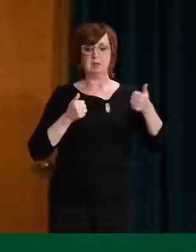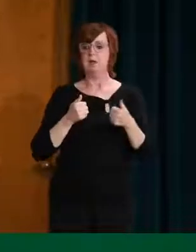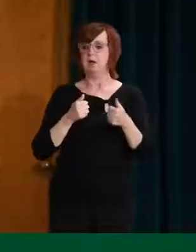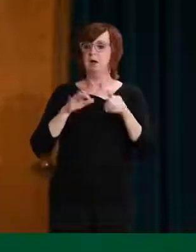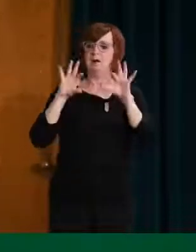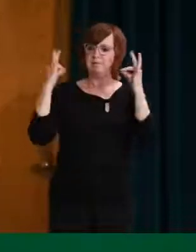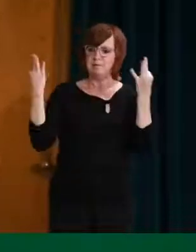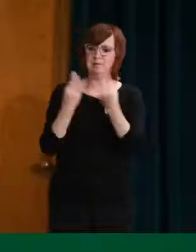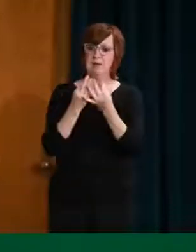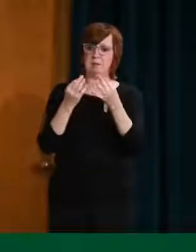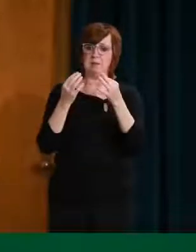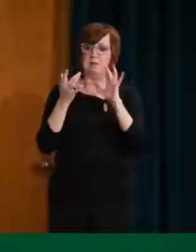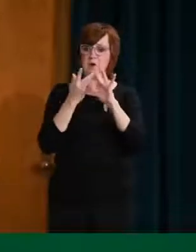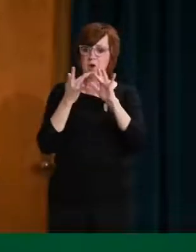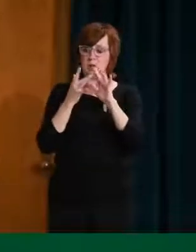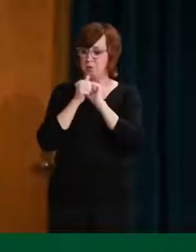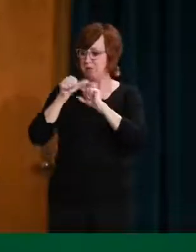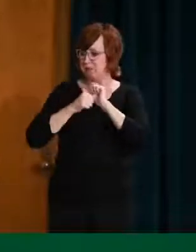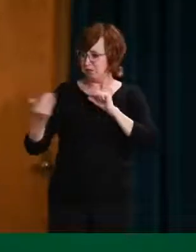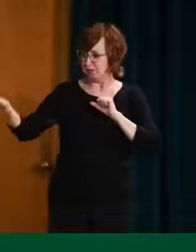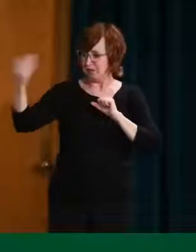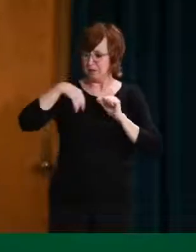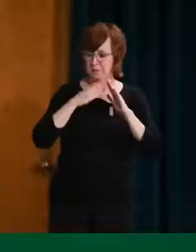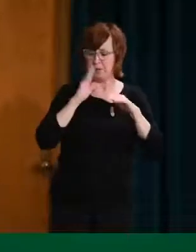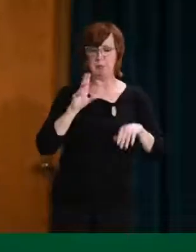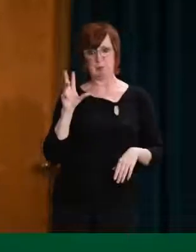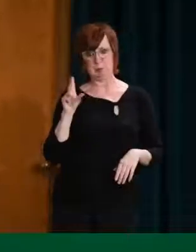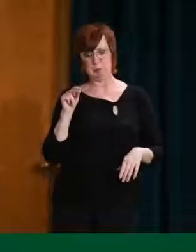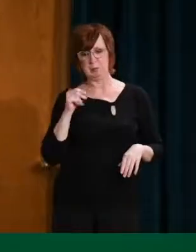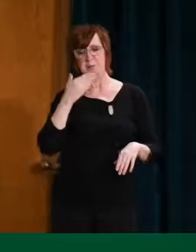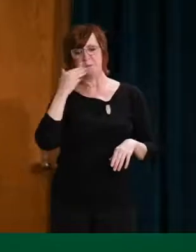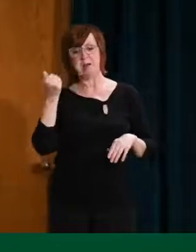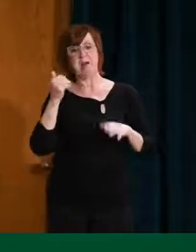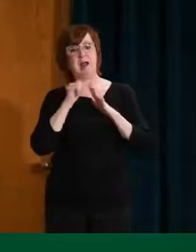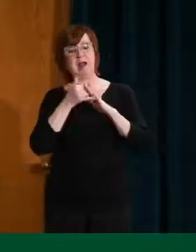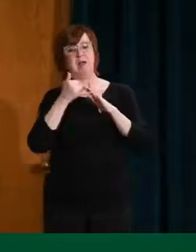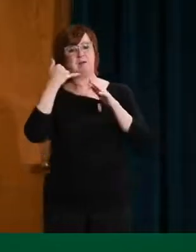video, phone, or social media as much as possible.